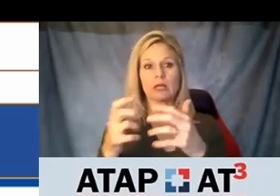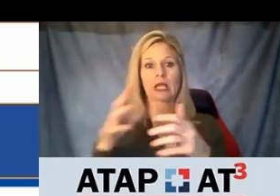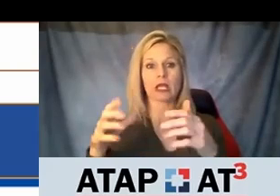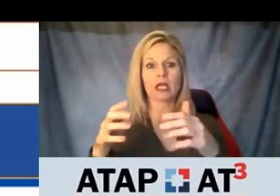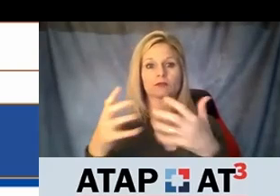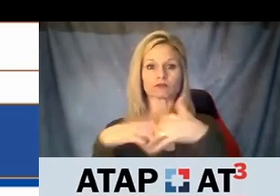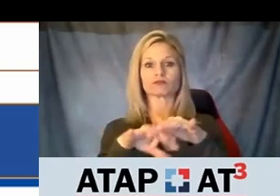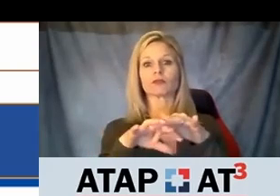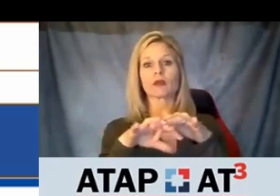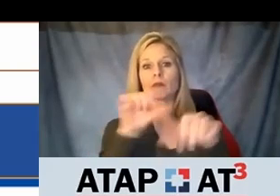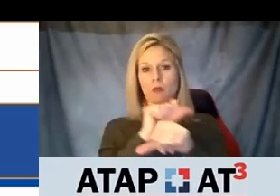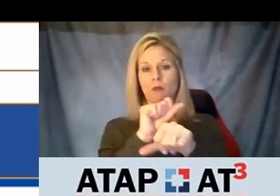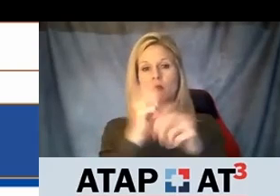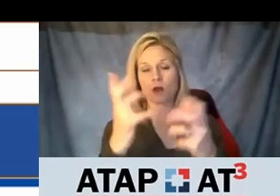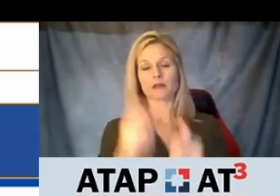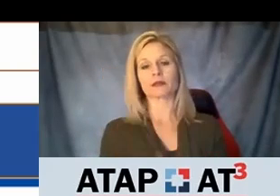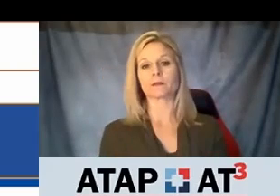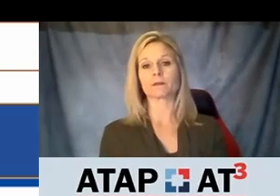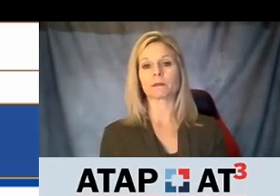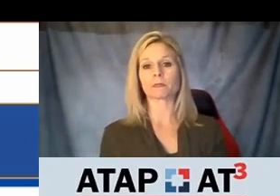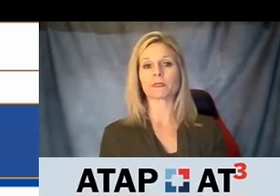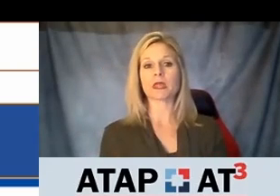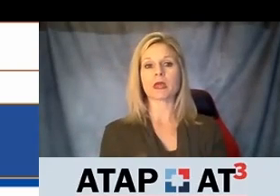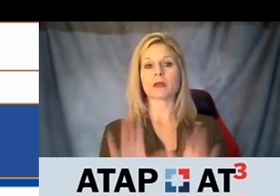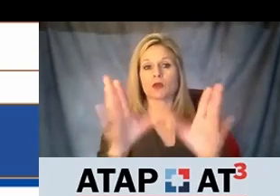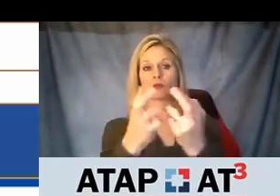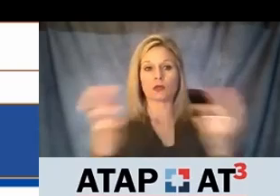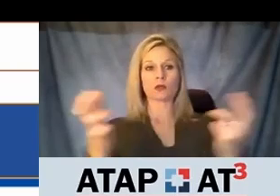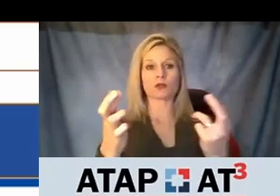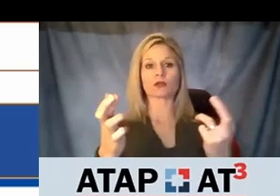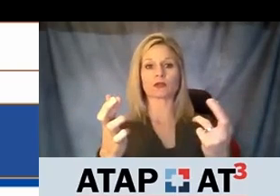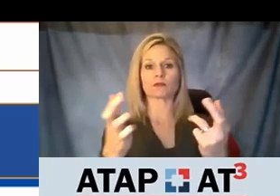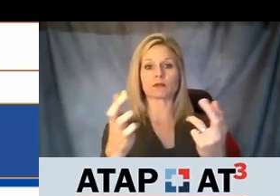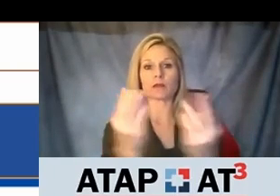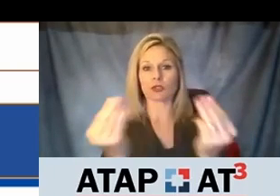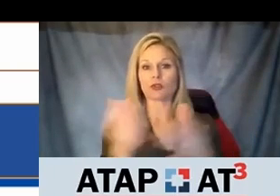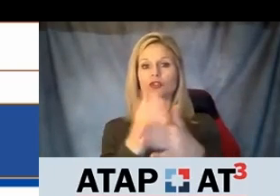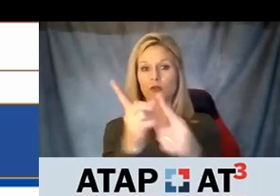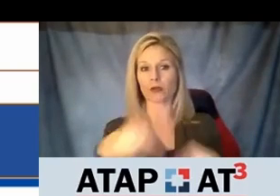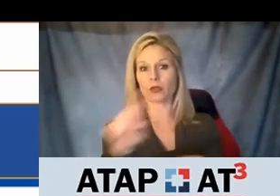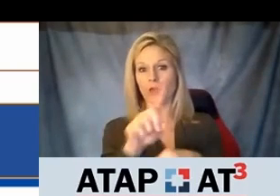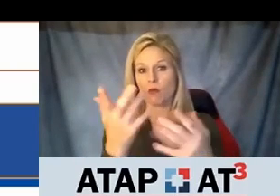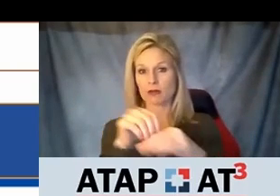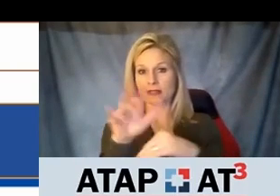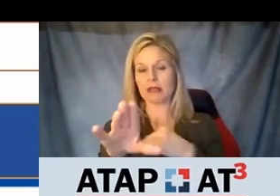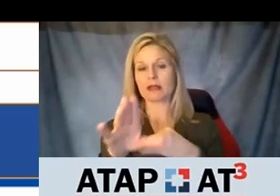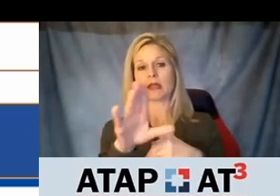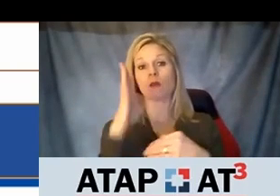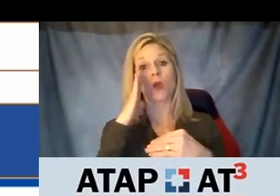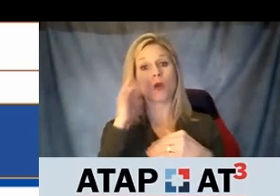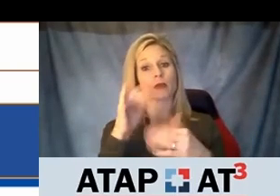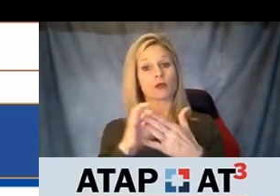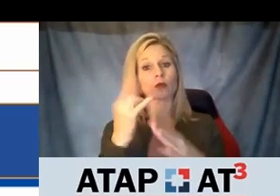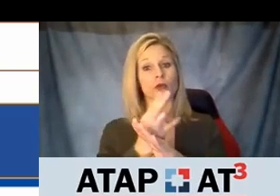So these resources are available to you in the materials that have been sent to you, and I hope you take advantage of them. They are